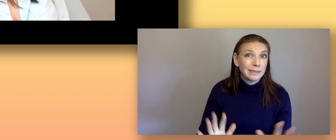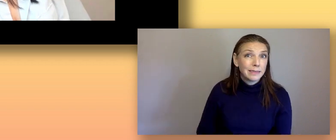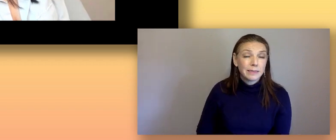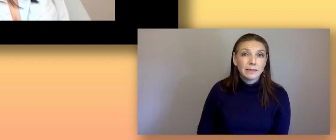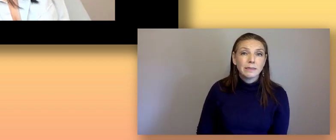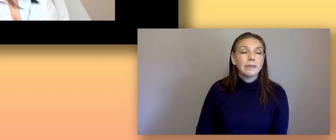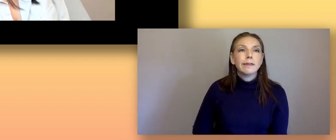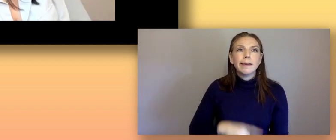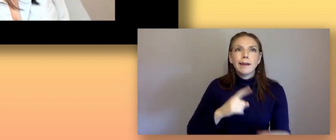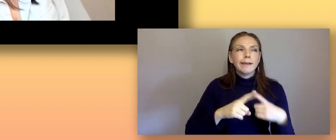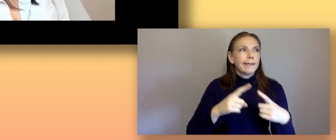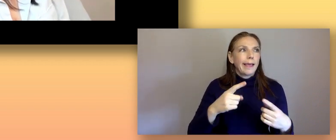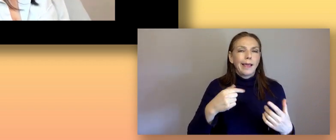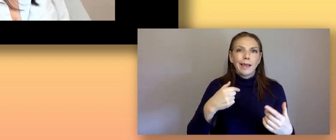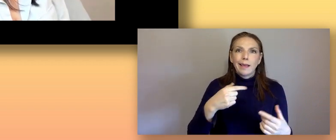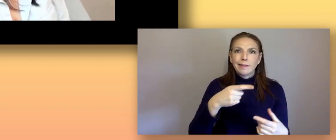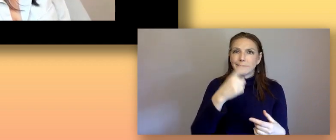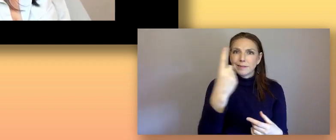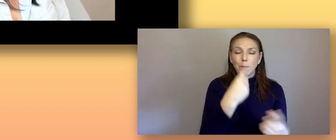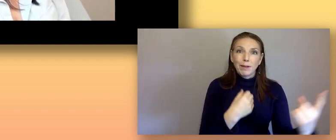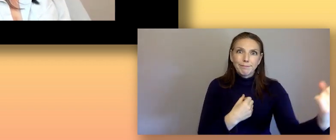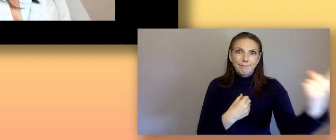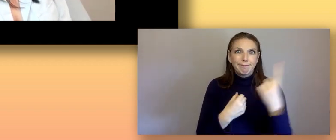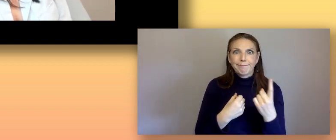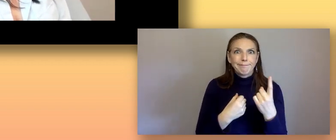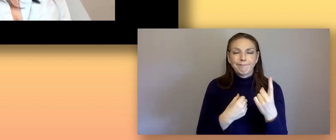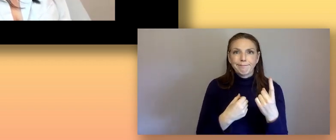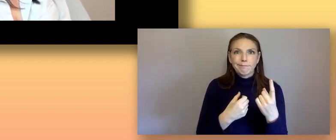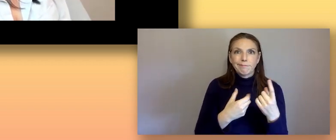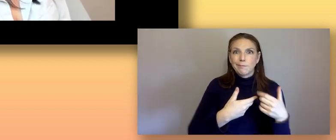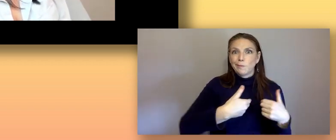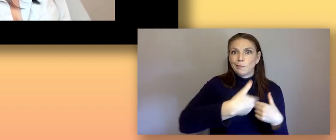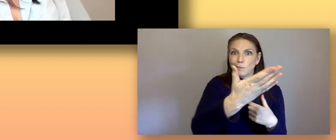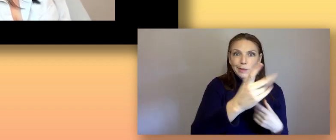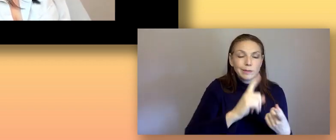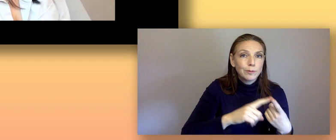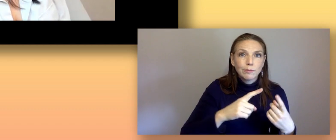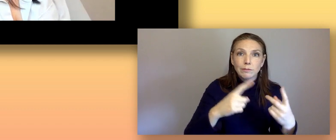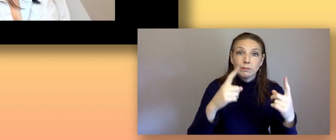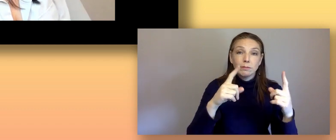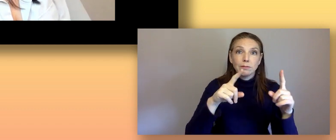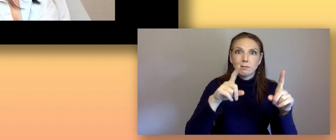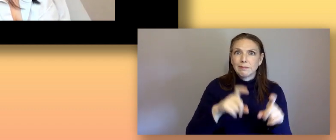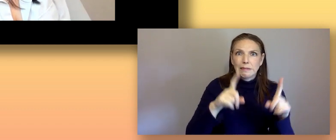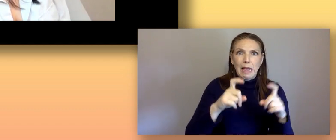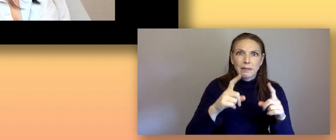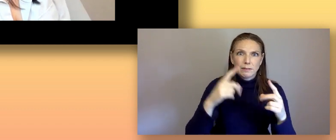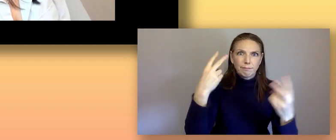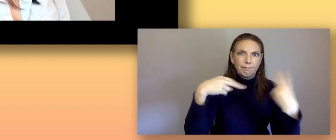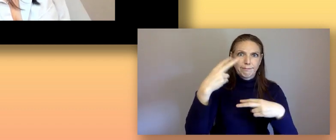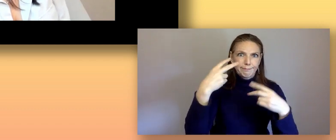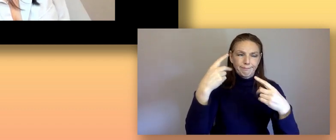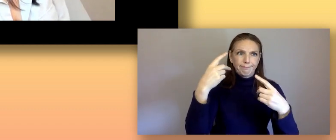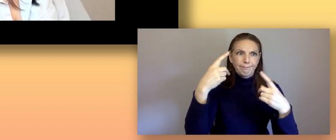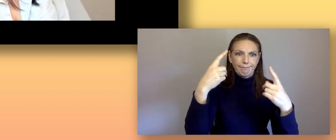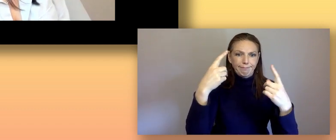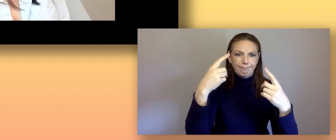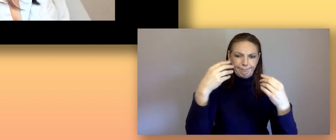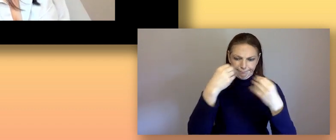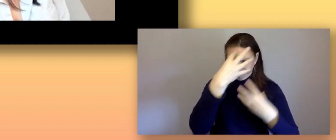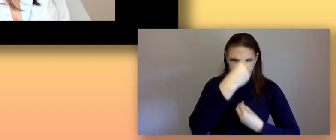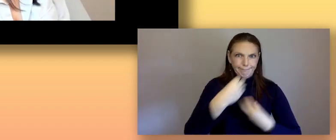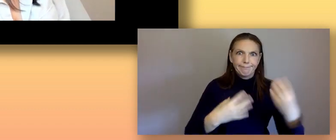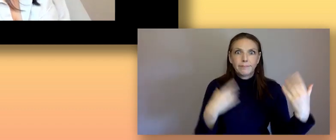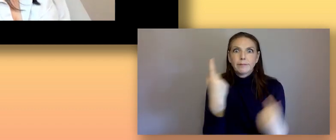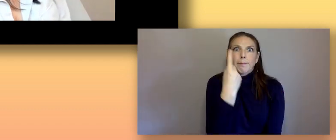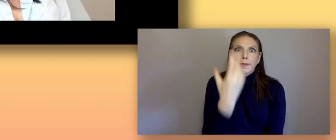all. And then they're going to take me for a test or next scan